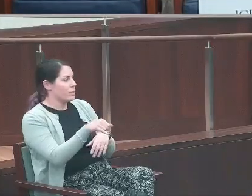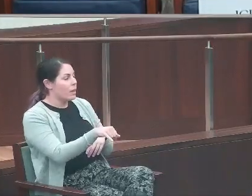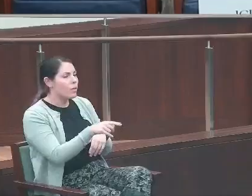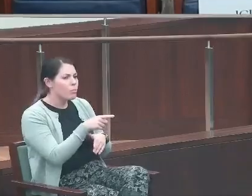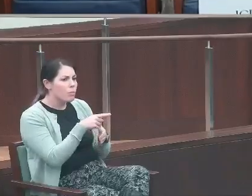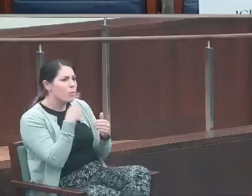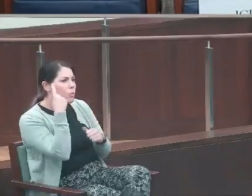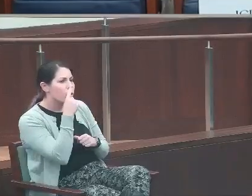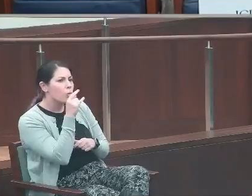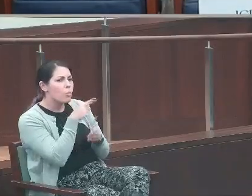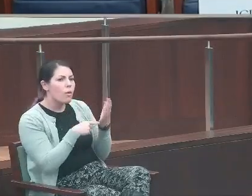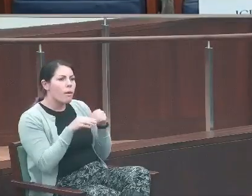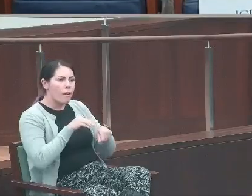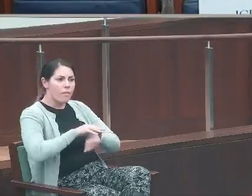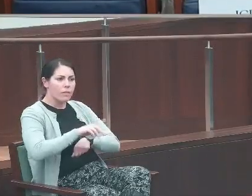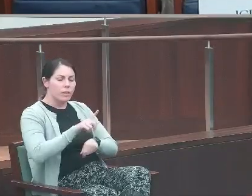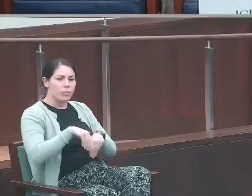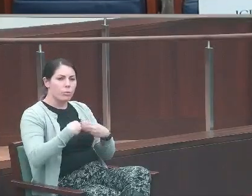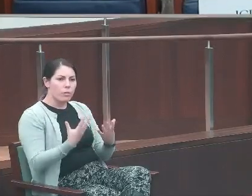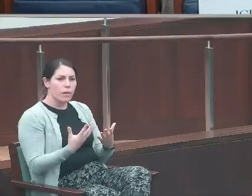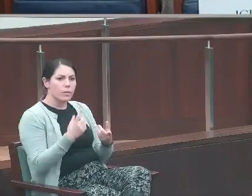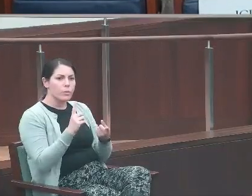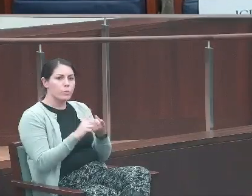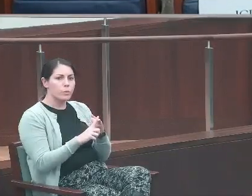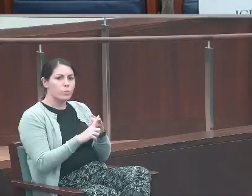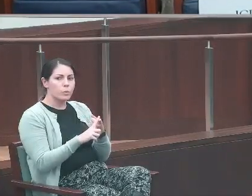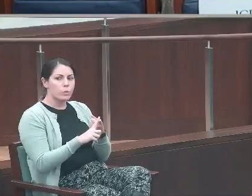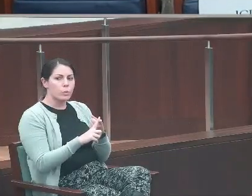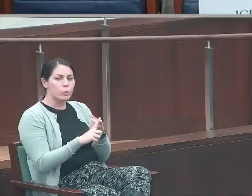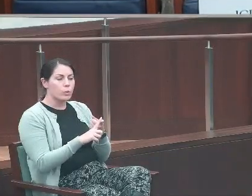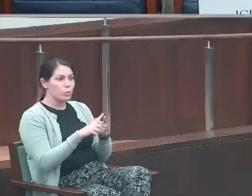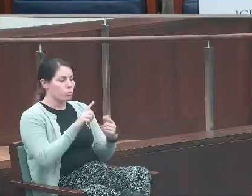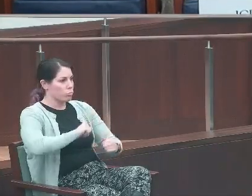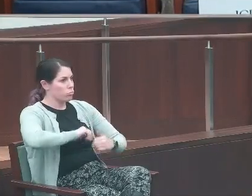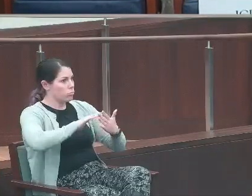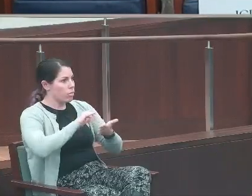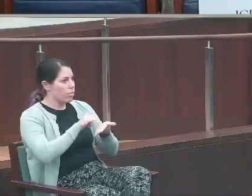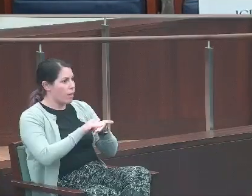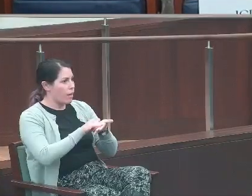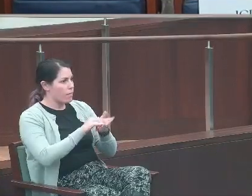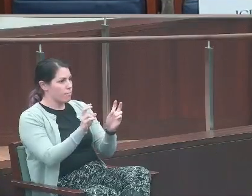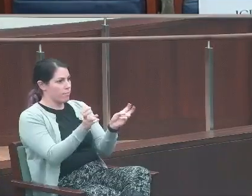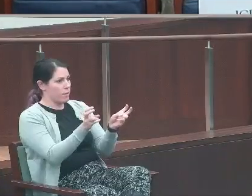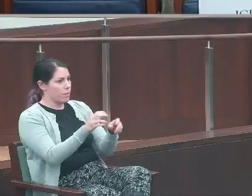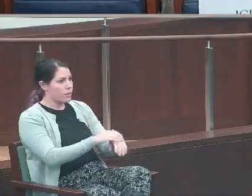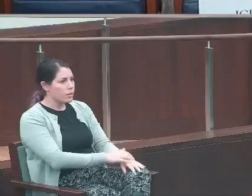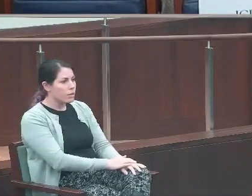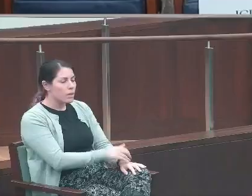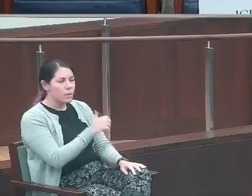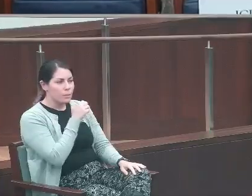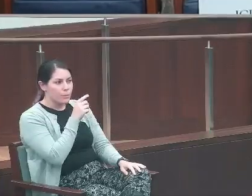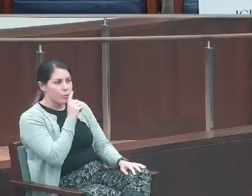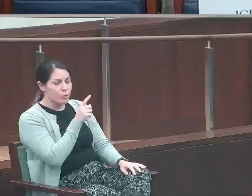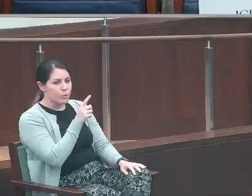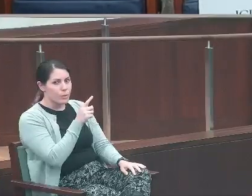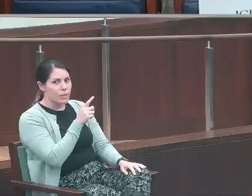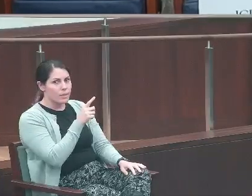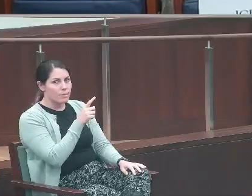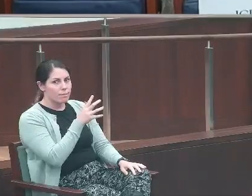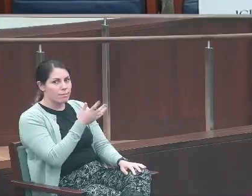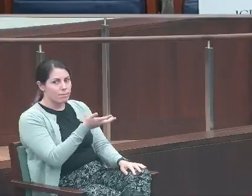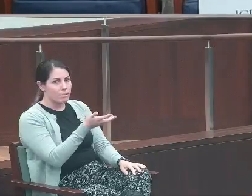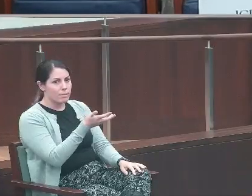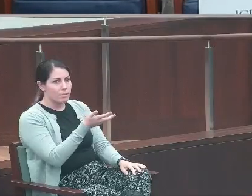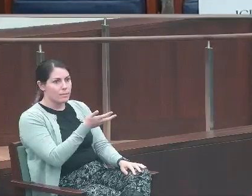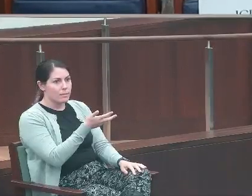What advice can you give to effectively confront this? And I don't know if we can turn it around, but do you